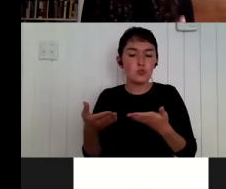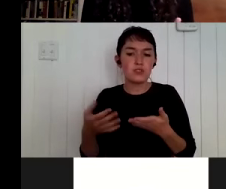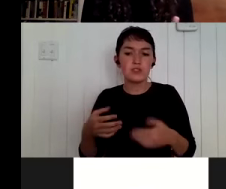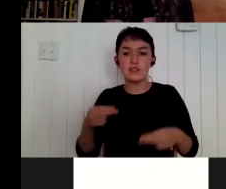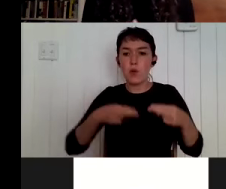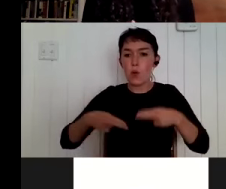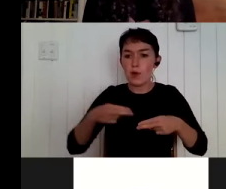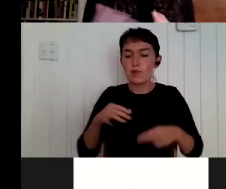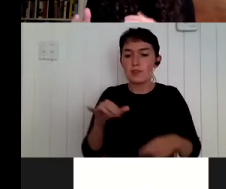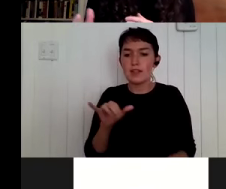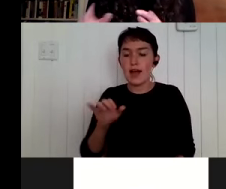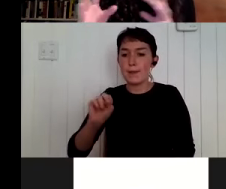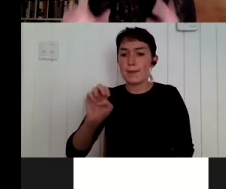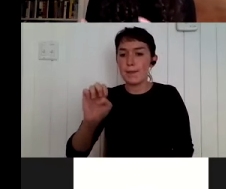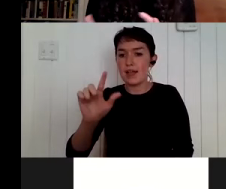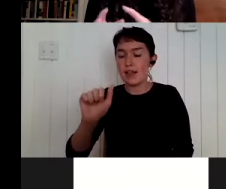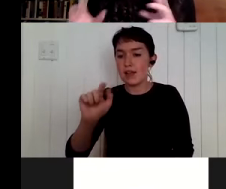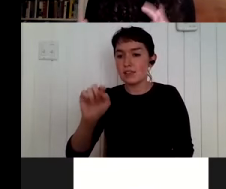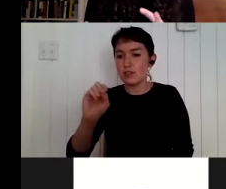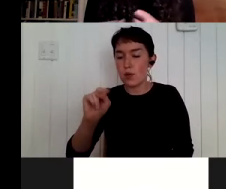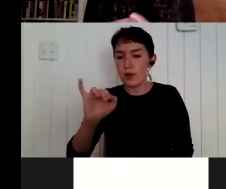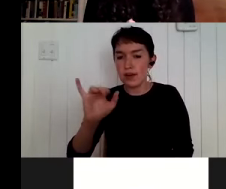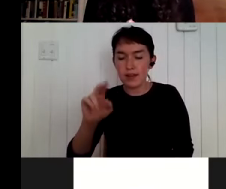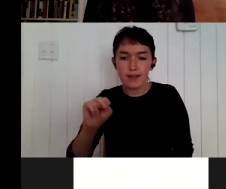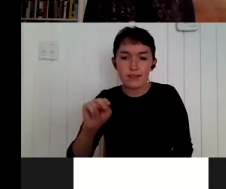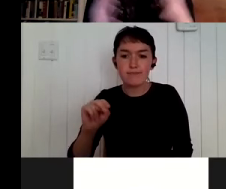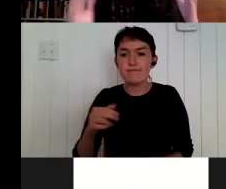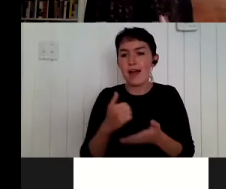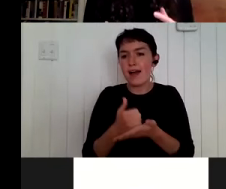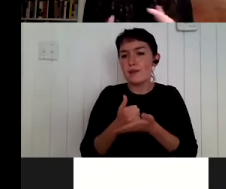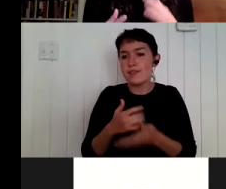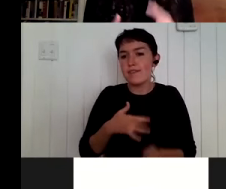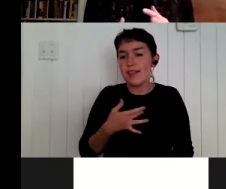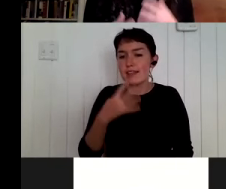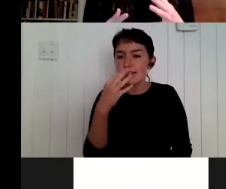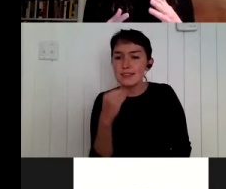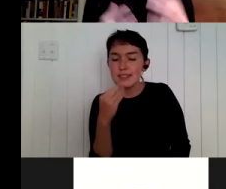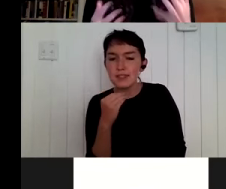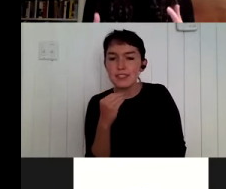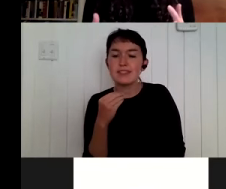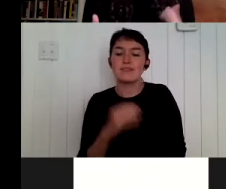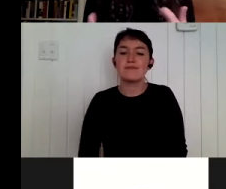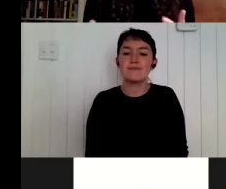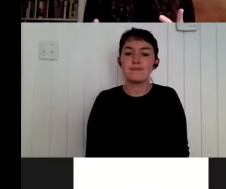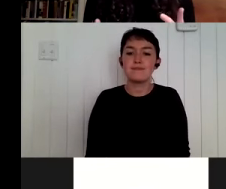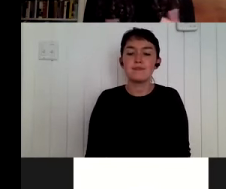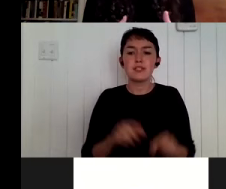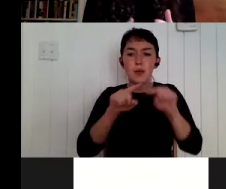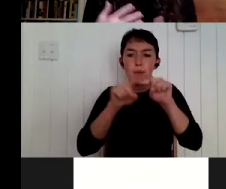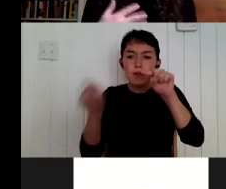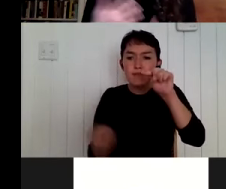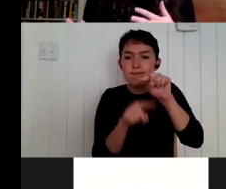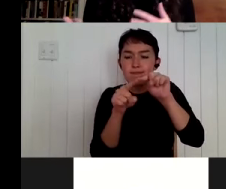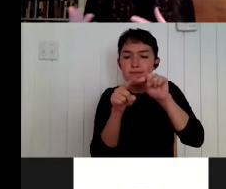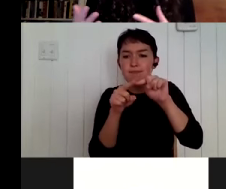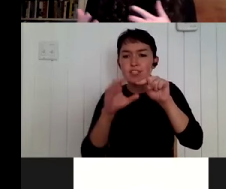promote sleepiness. And you can see on this illustration that there are lots of functions tied to our circadian rhythms, and